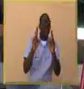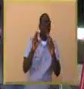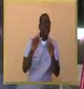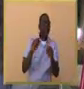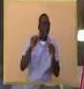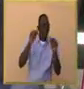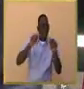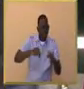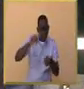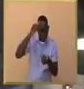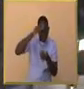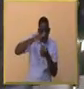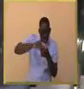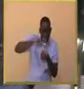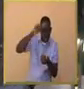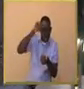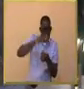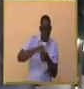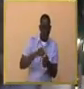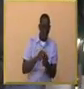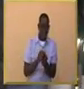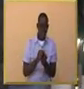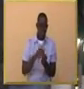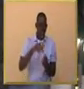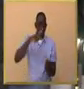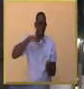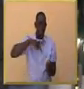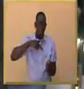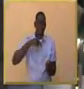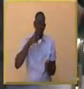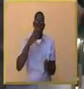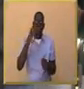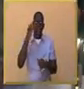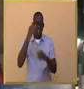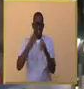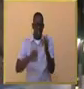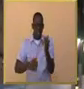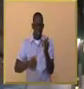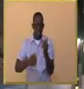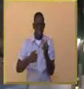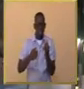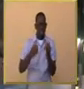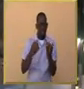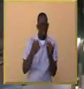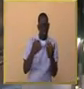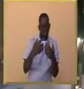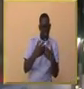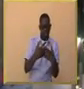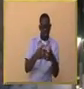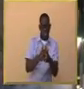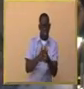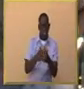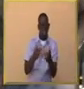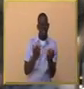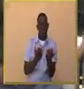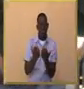Aha! Now I remember. See, Pastor Awala told us about them after last Sunday's church